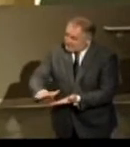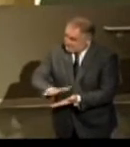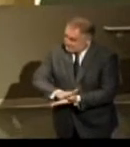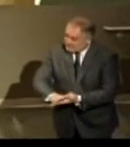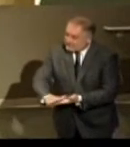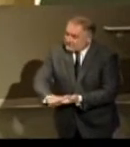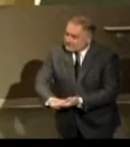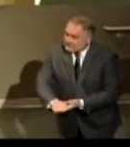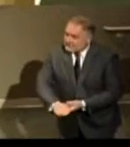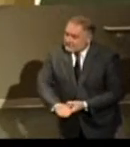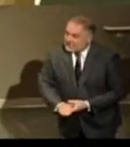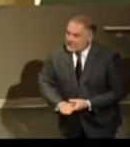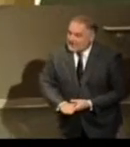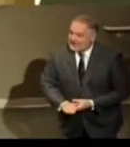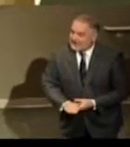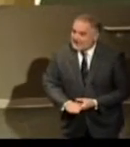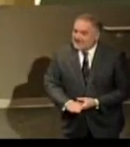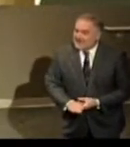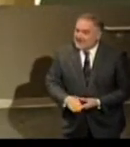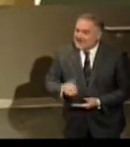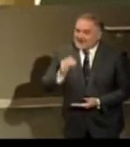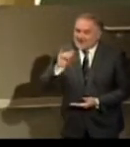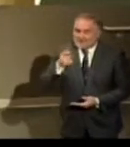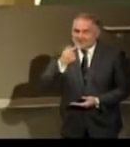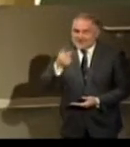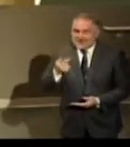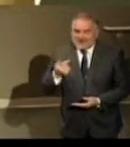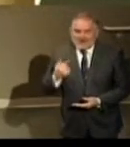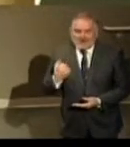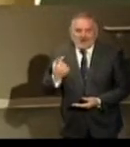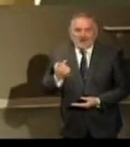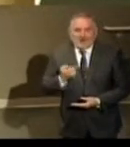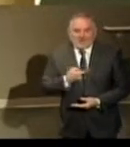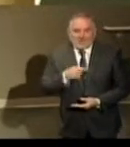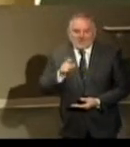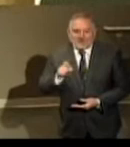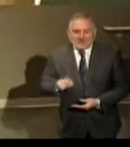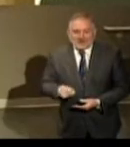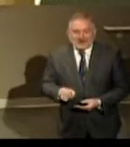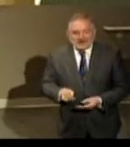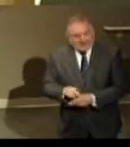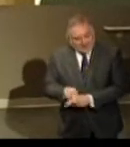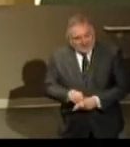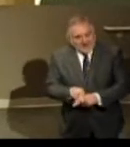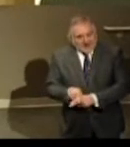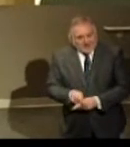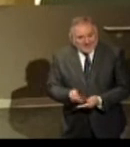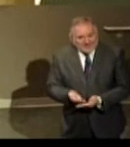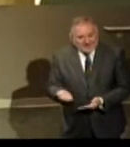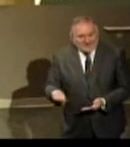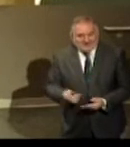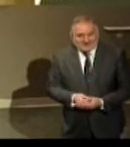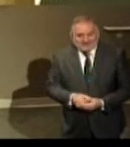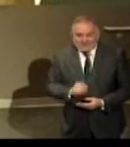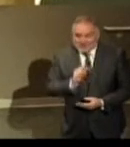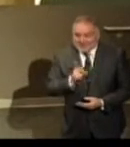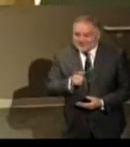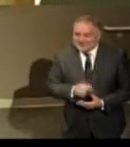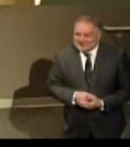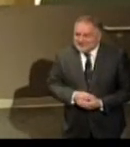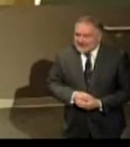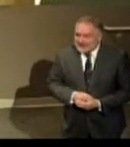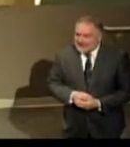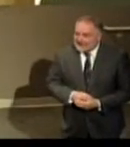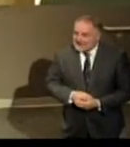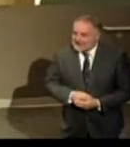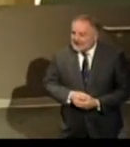Look out here, smile. I'm just saying it's God's earth. We need to take care of us. Is that not true?